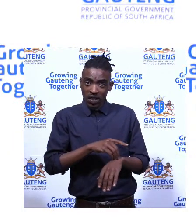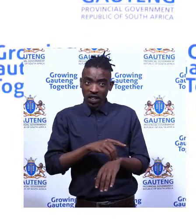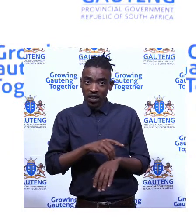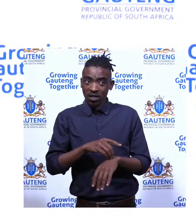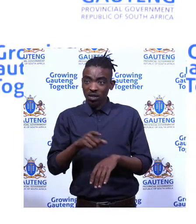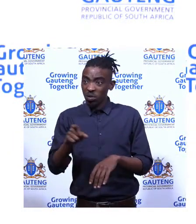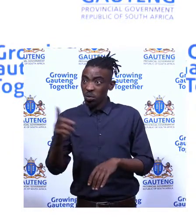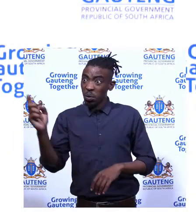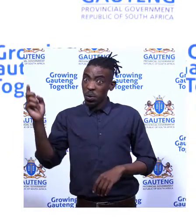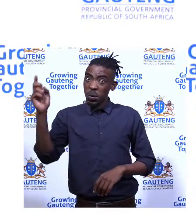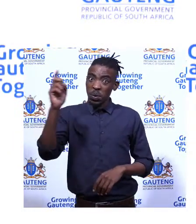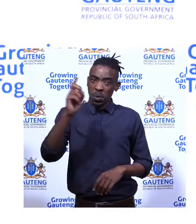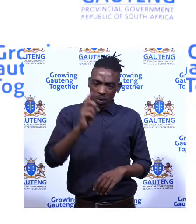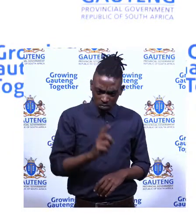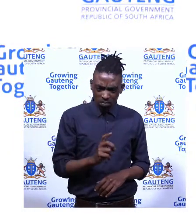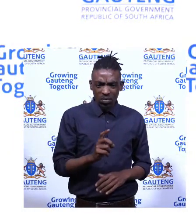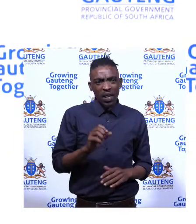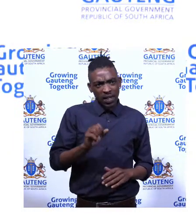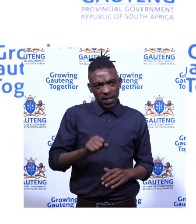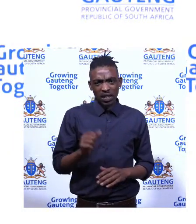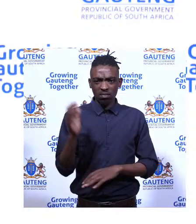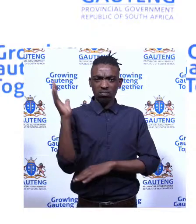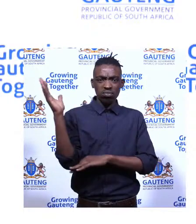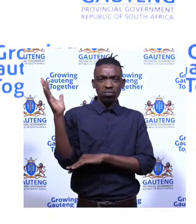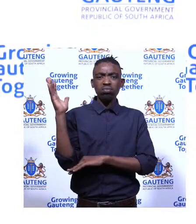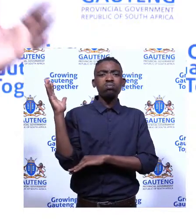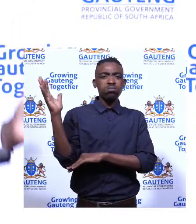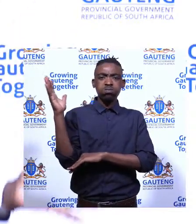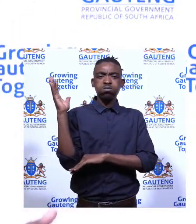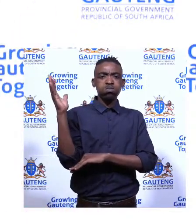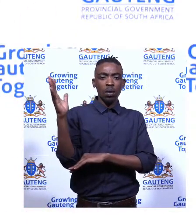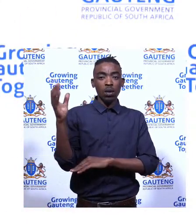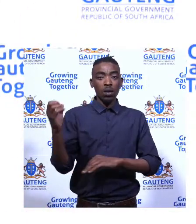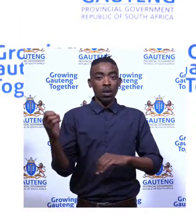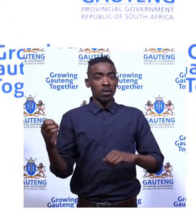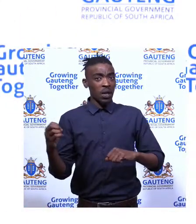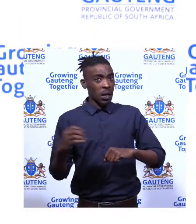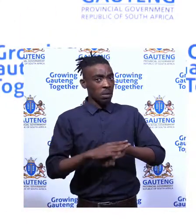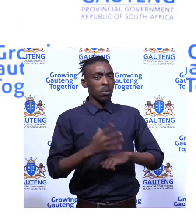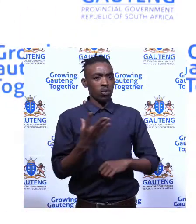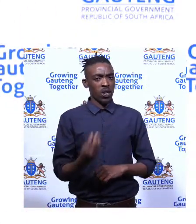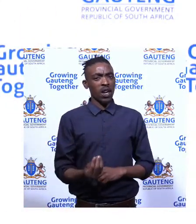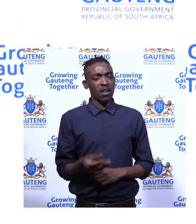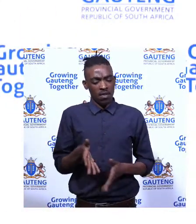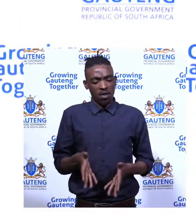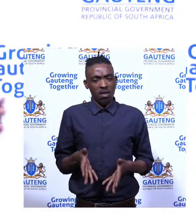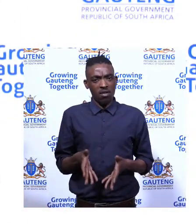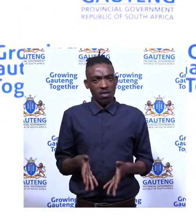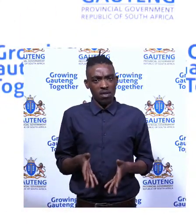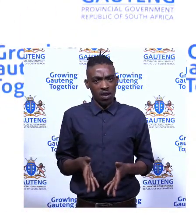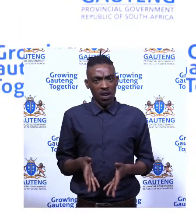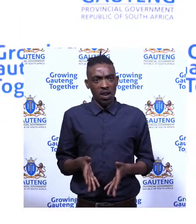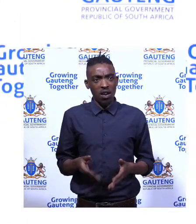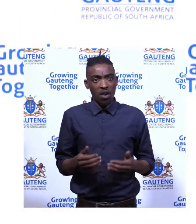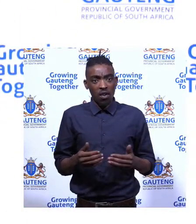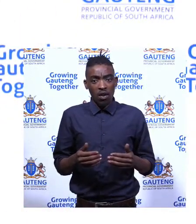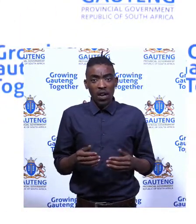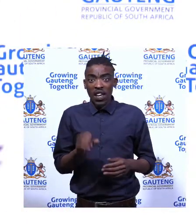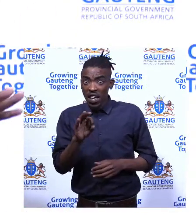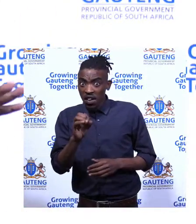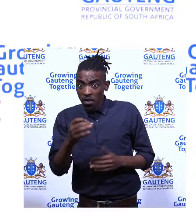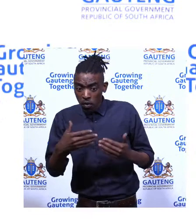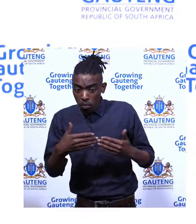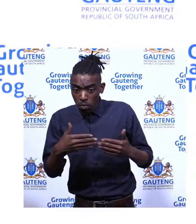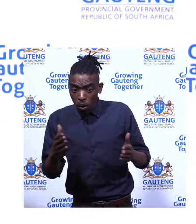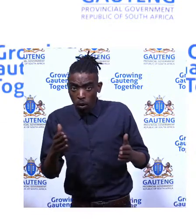spoke comprehensively about the impact of the earlier phase of opening the sale of alcohol